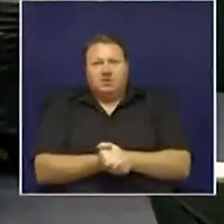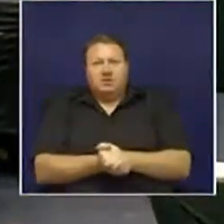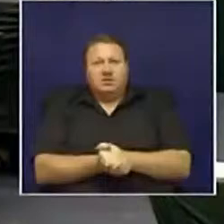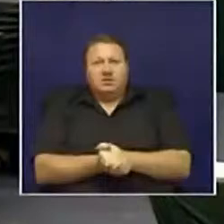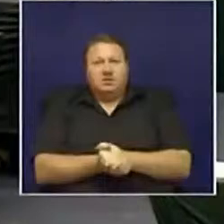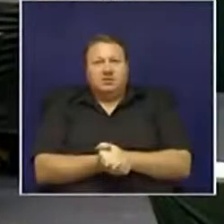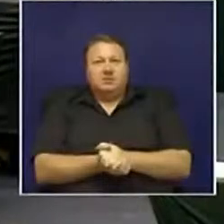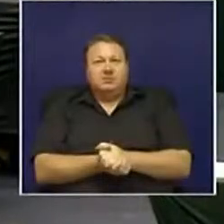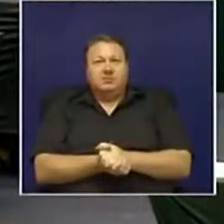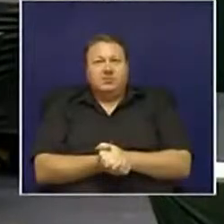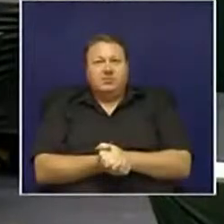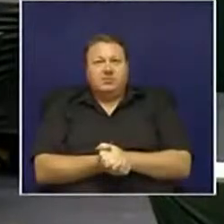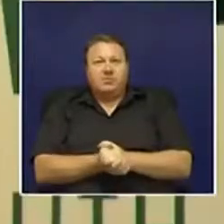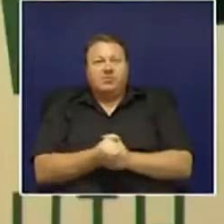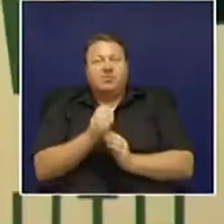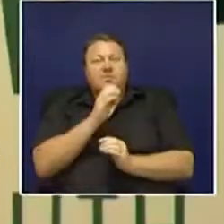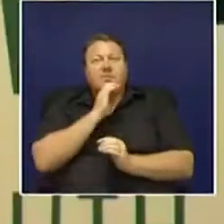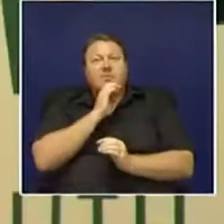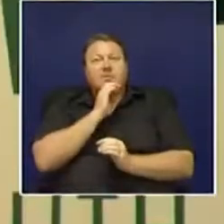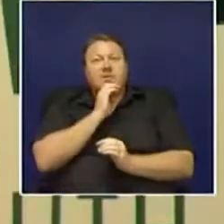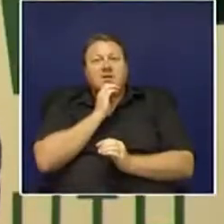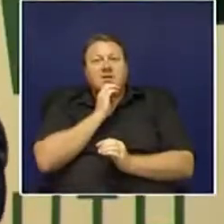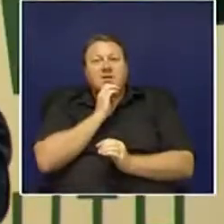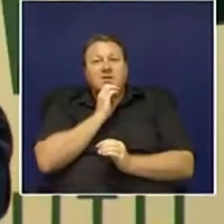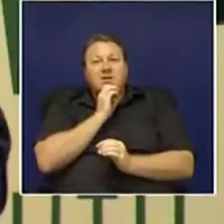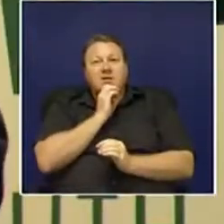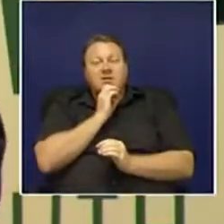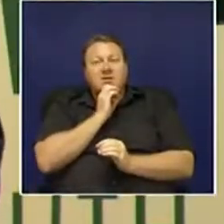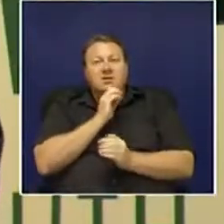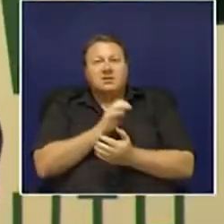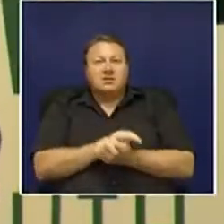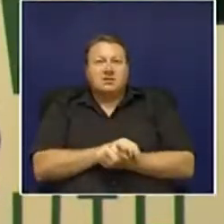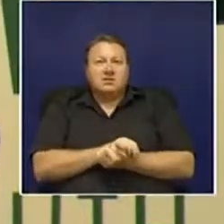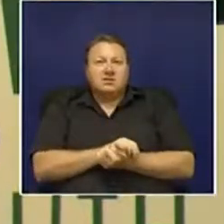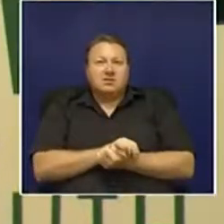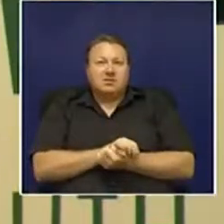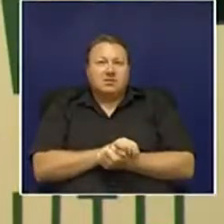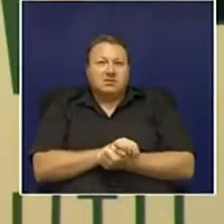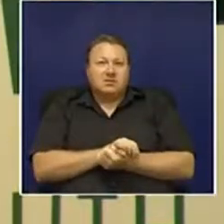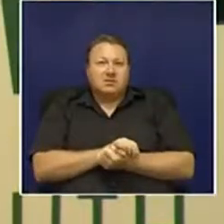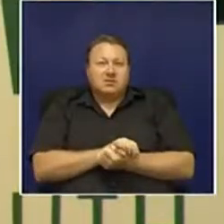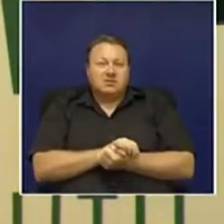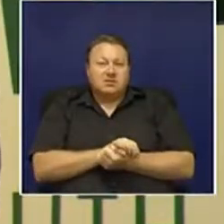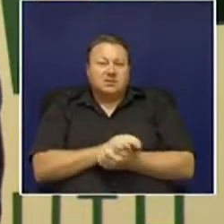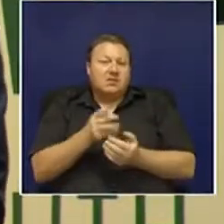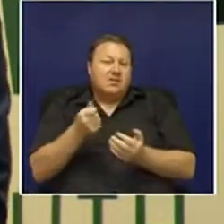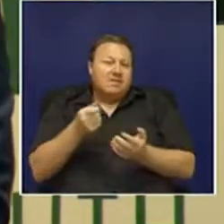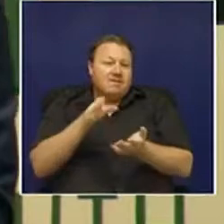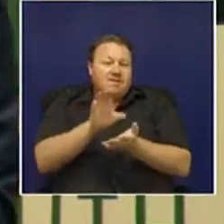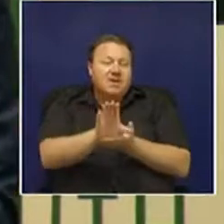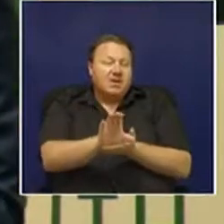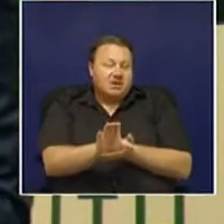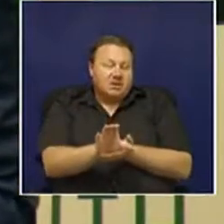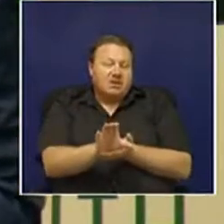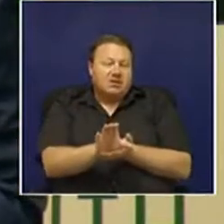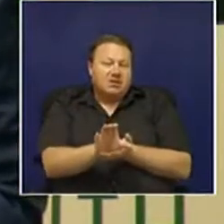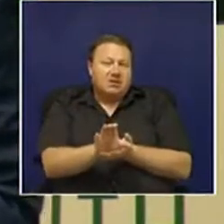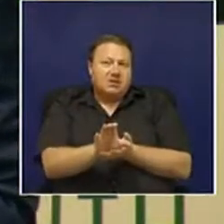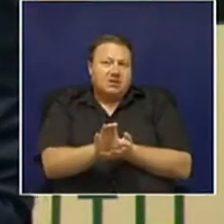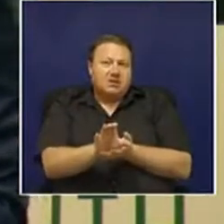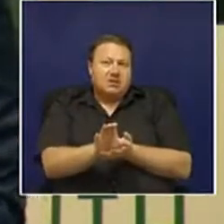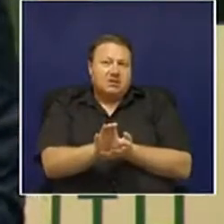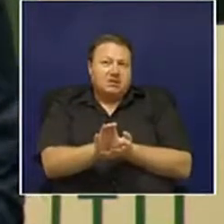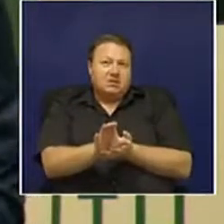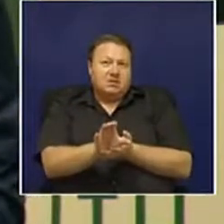What that means, both of those people who want to funding via the budget facility